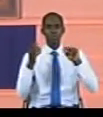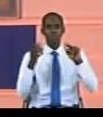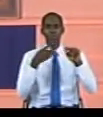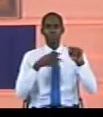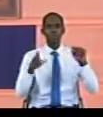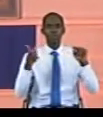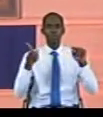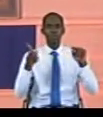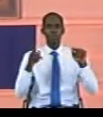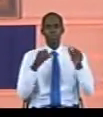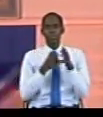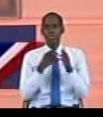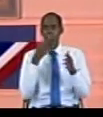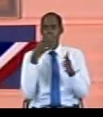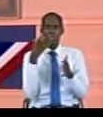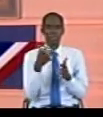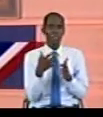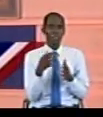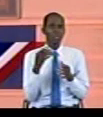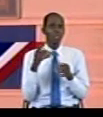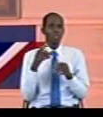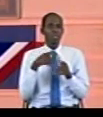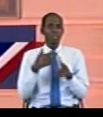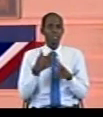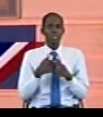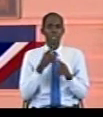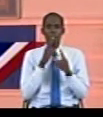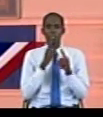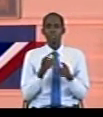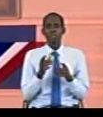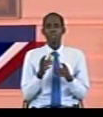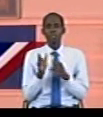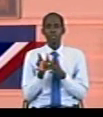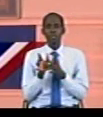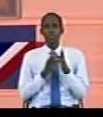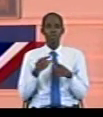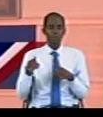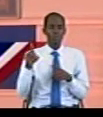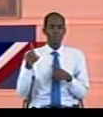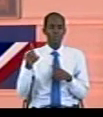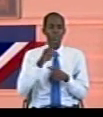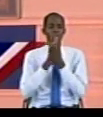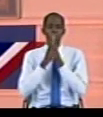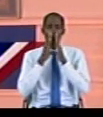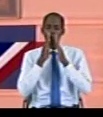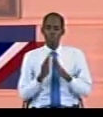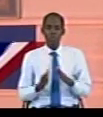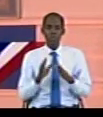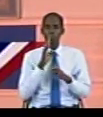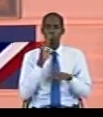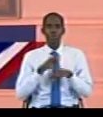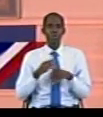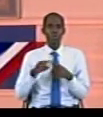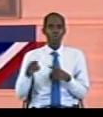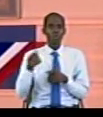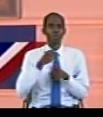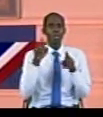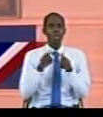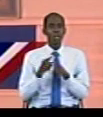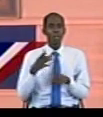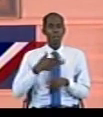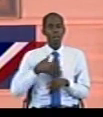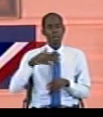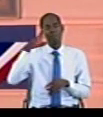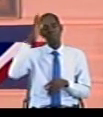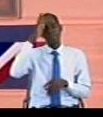verse 21, then said Jesus to them again, peace be unto you. As my Father hath sent me,